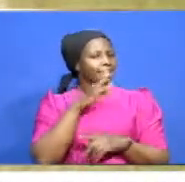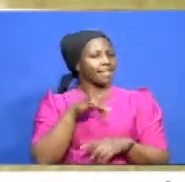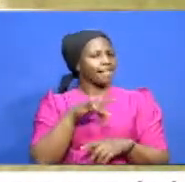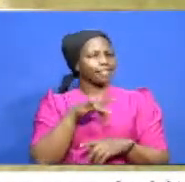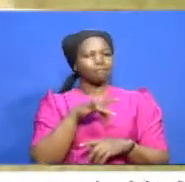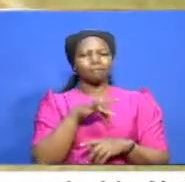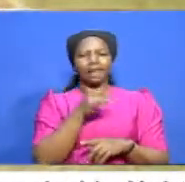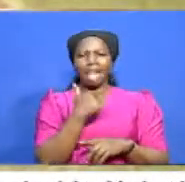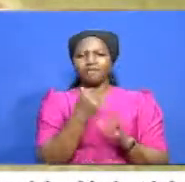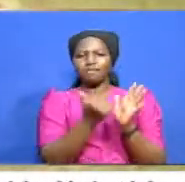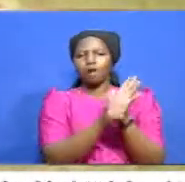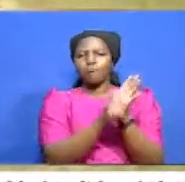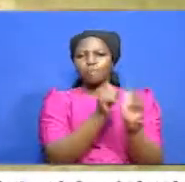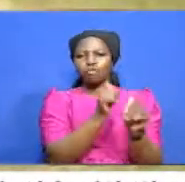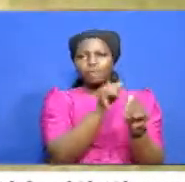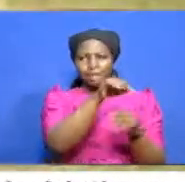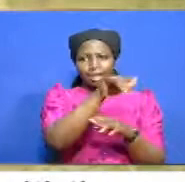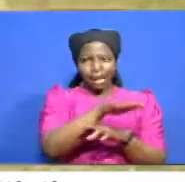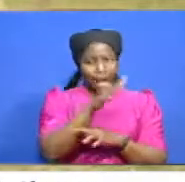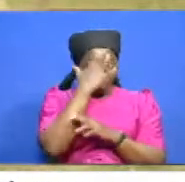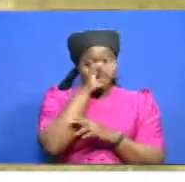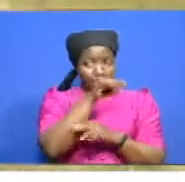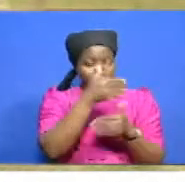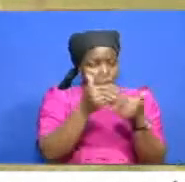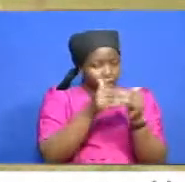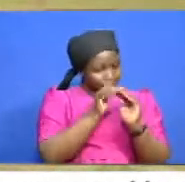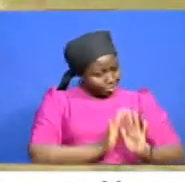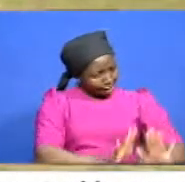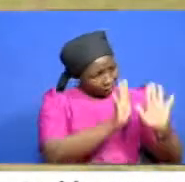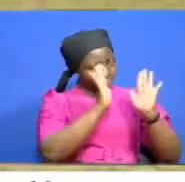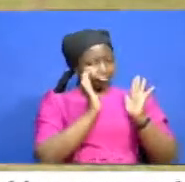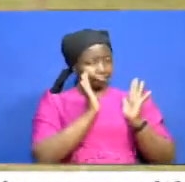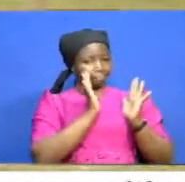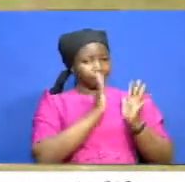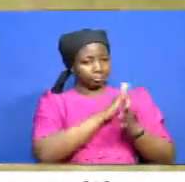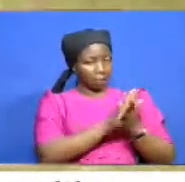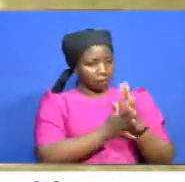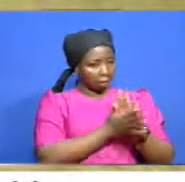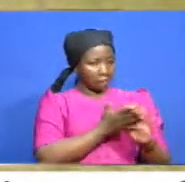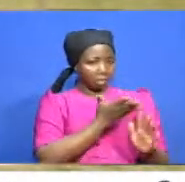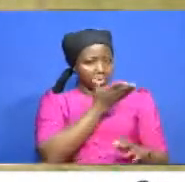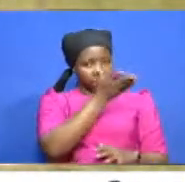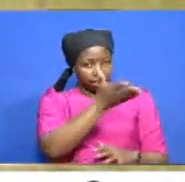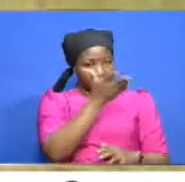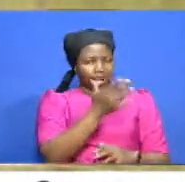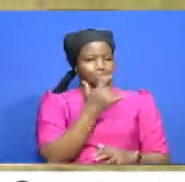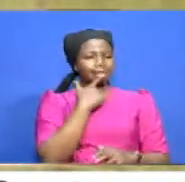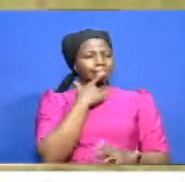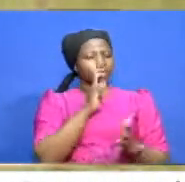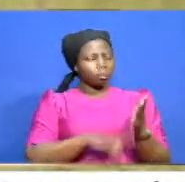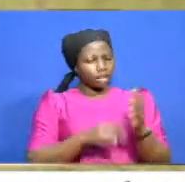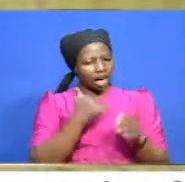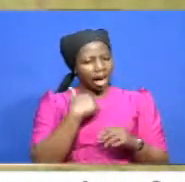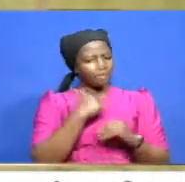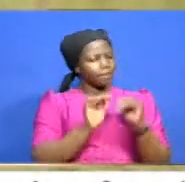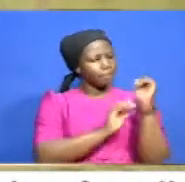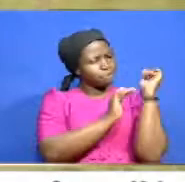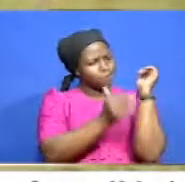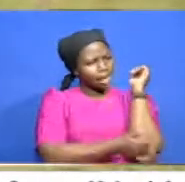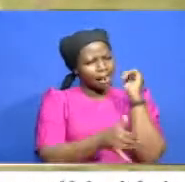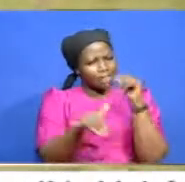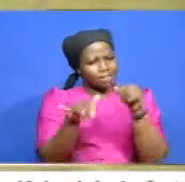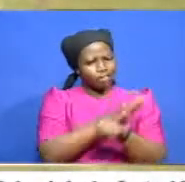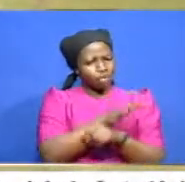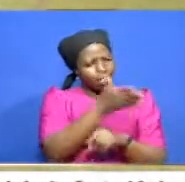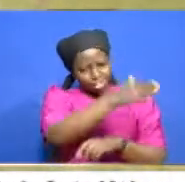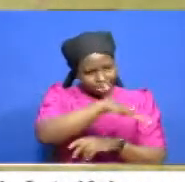keeping in mind that this building is just left on its own, and she has alluded that there are a lot of pregnancies coming out from this building